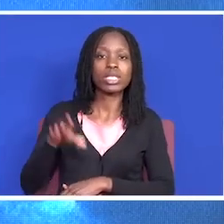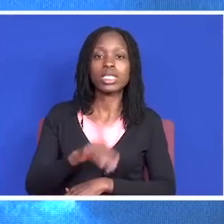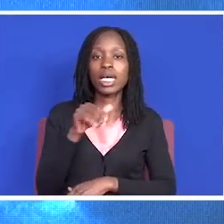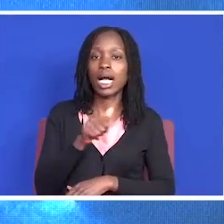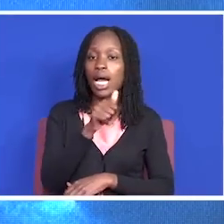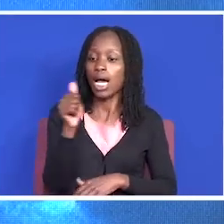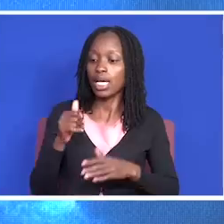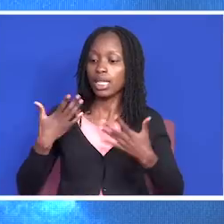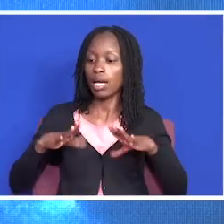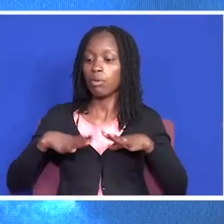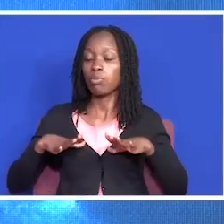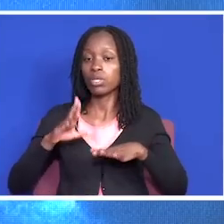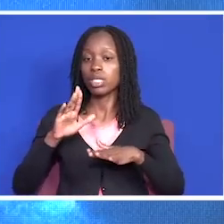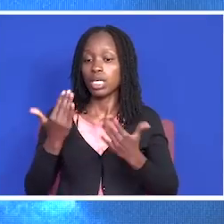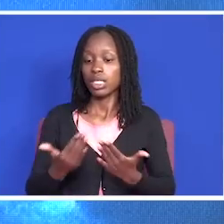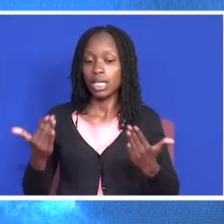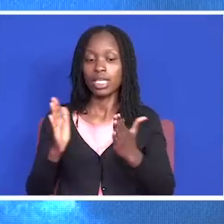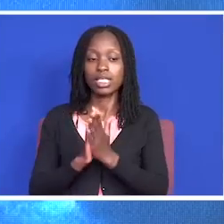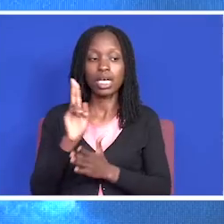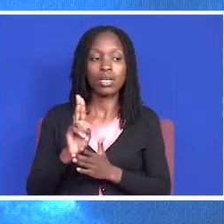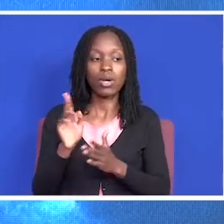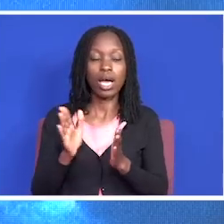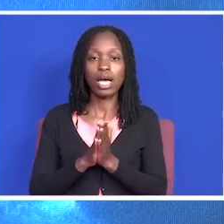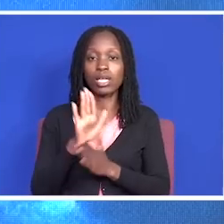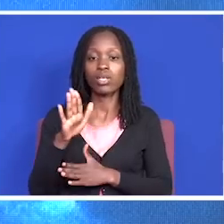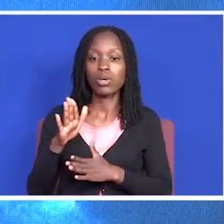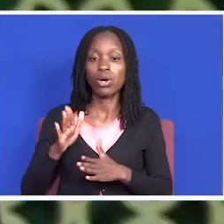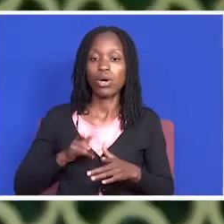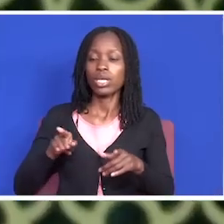shoes, wear them because they can fit you, and your sister comes to